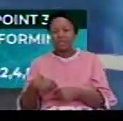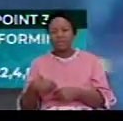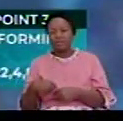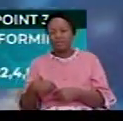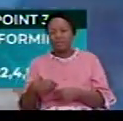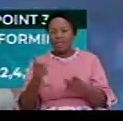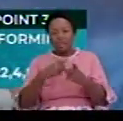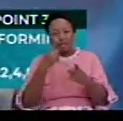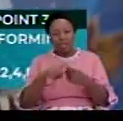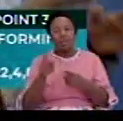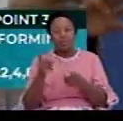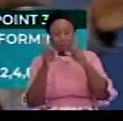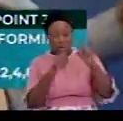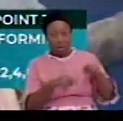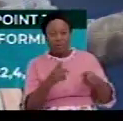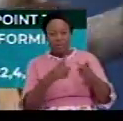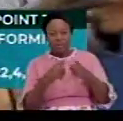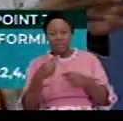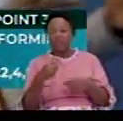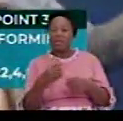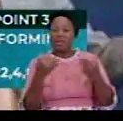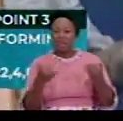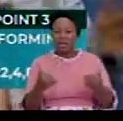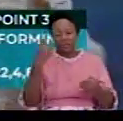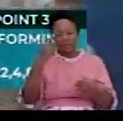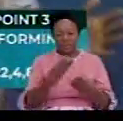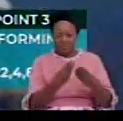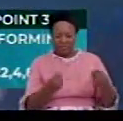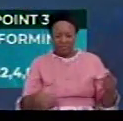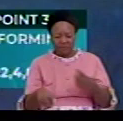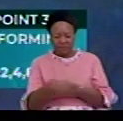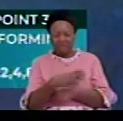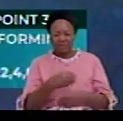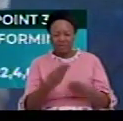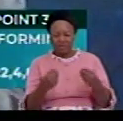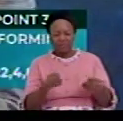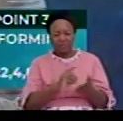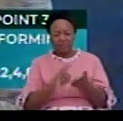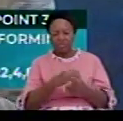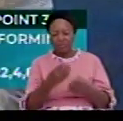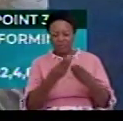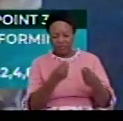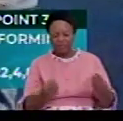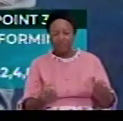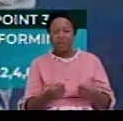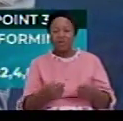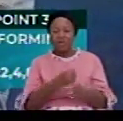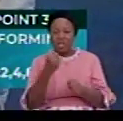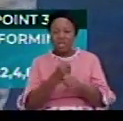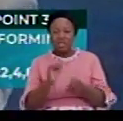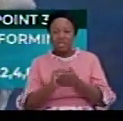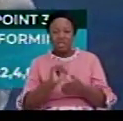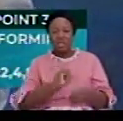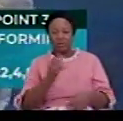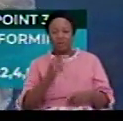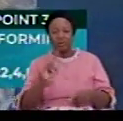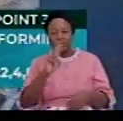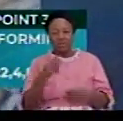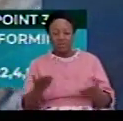you come, you say, now, for the few days and the few weeks and the few years I want to spend here, I want